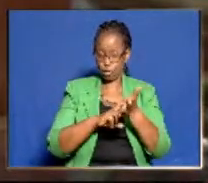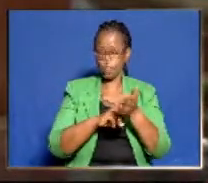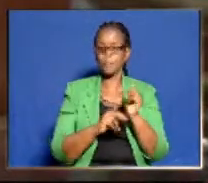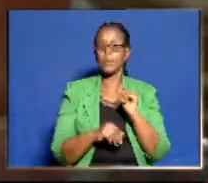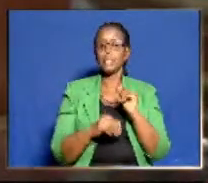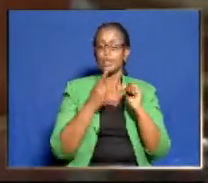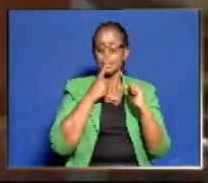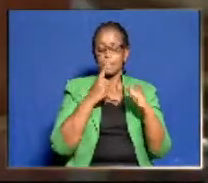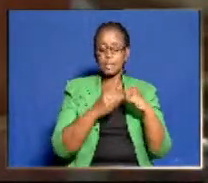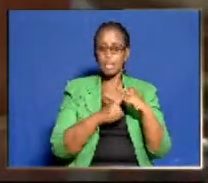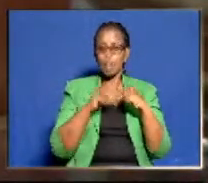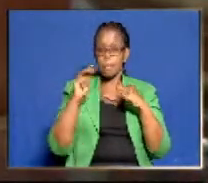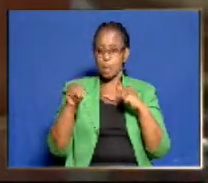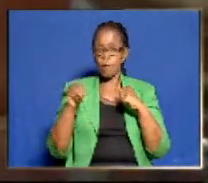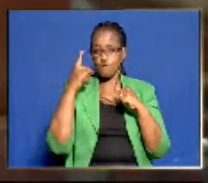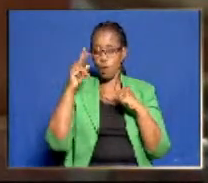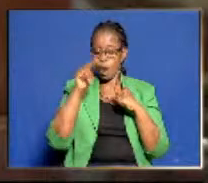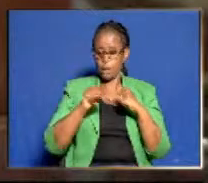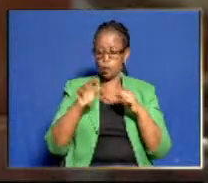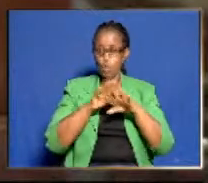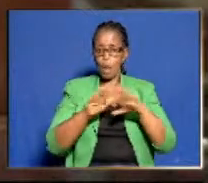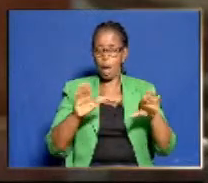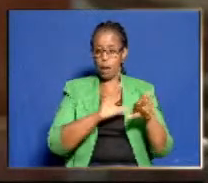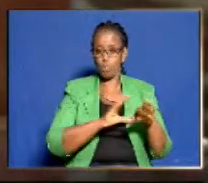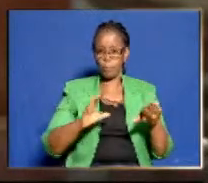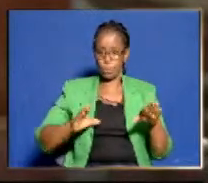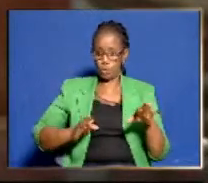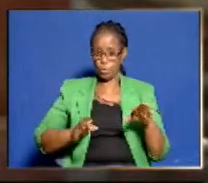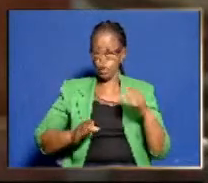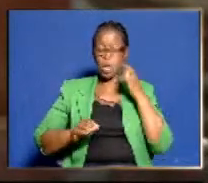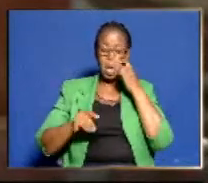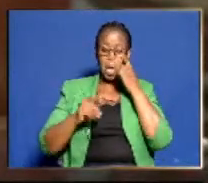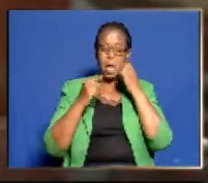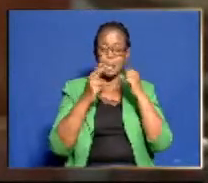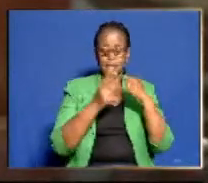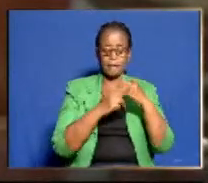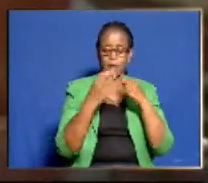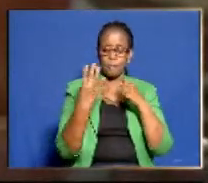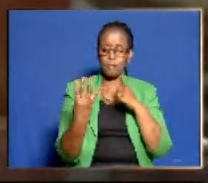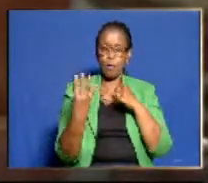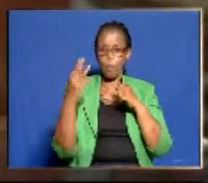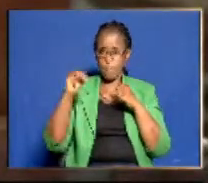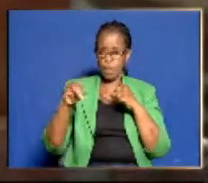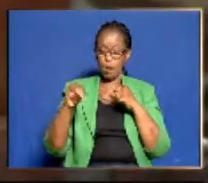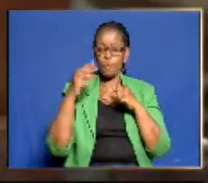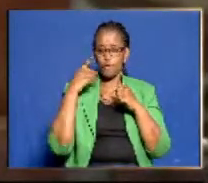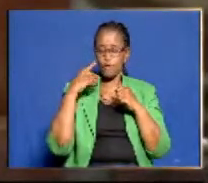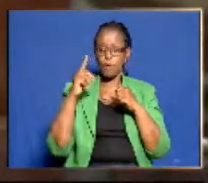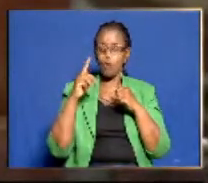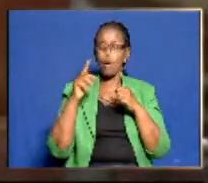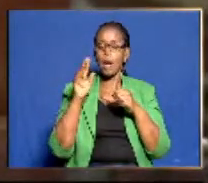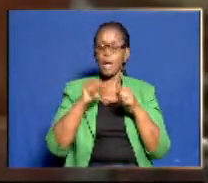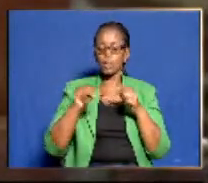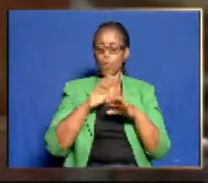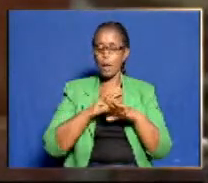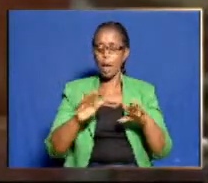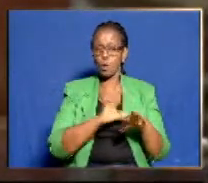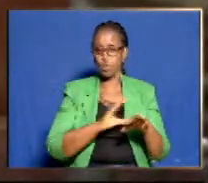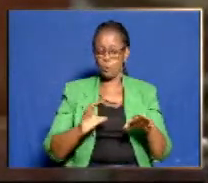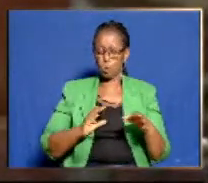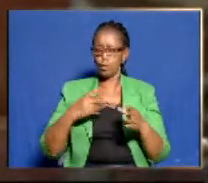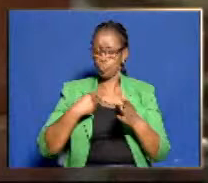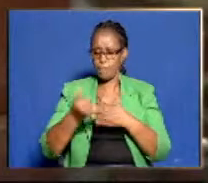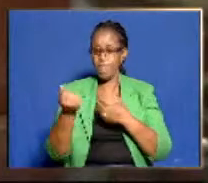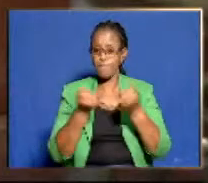million also to National Land Commission for vesting. 74 million to National Land Commission for purchase of vehicles so that they are able to move.